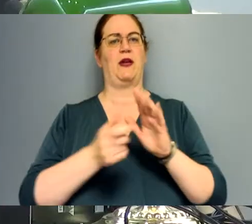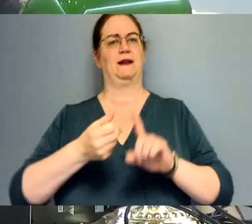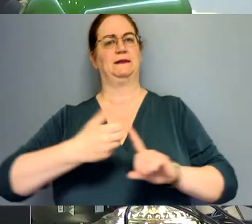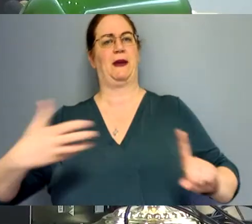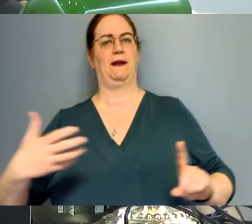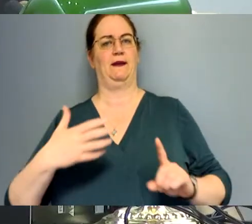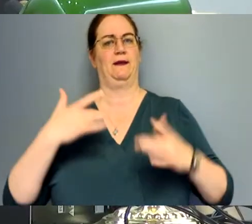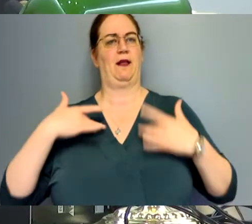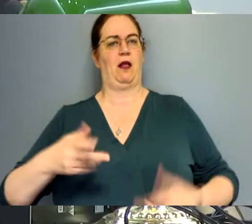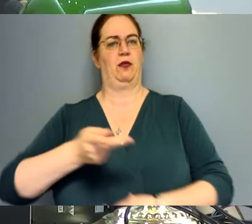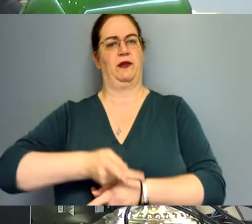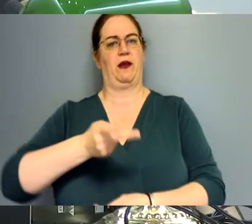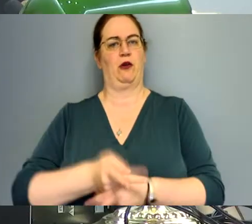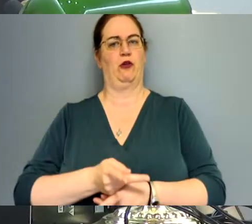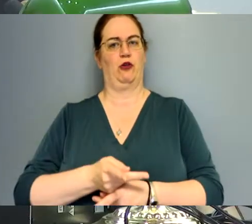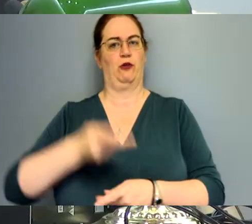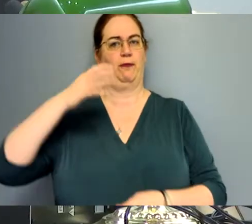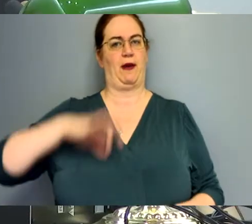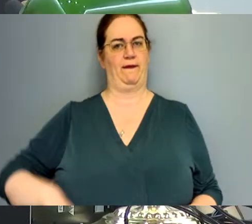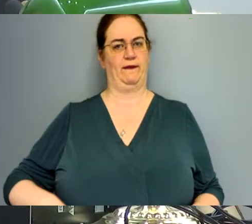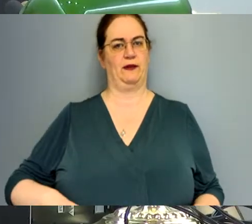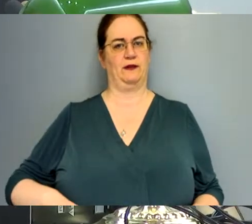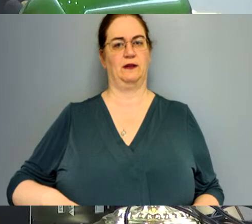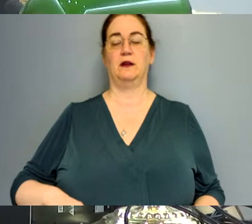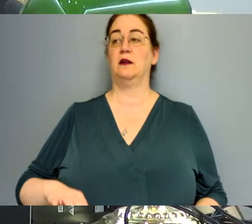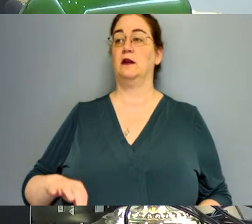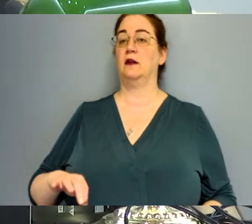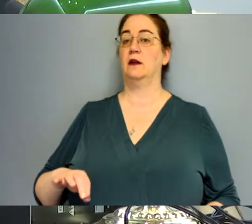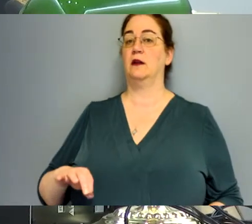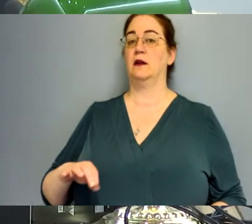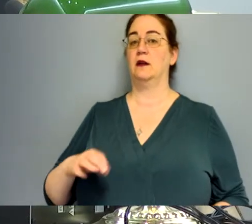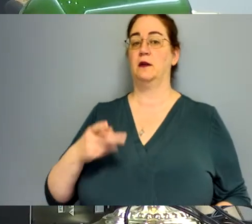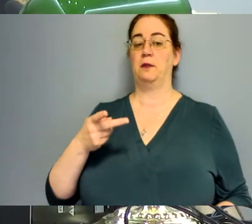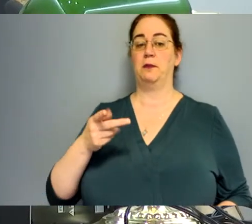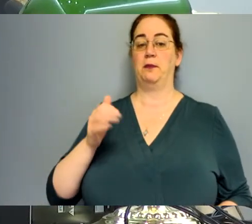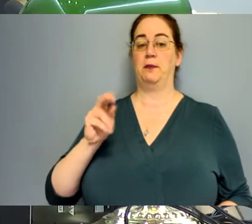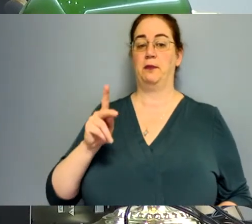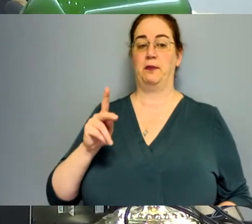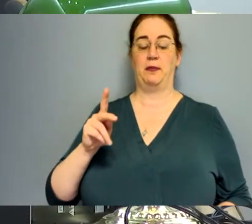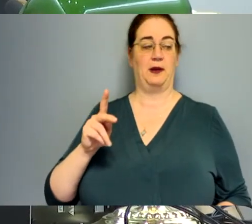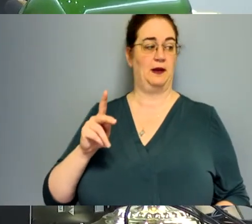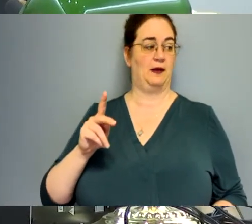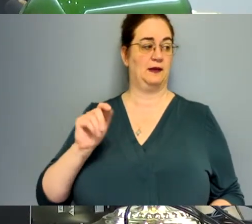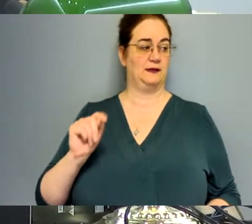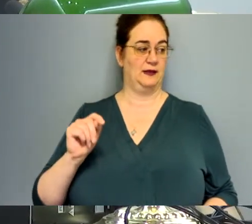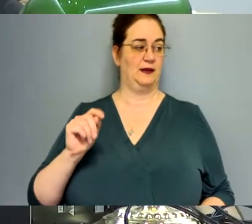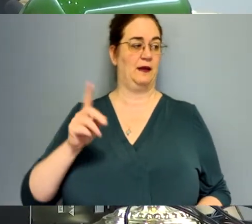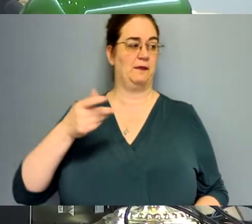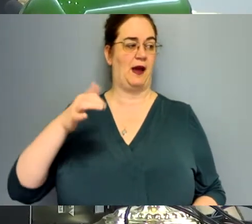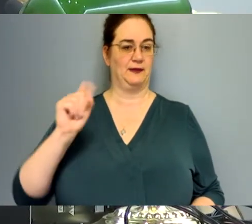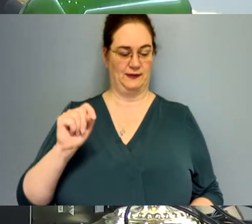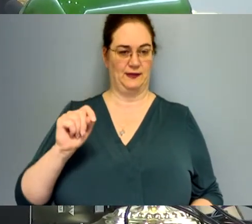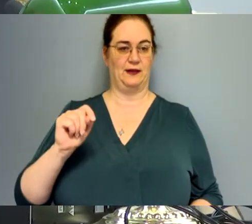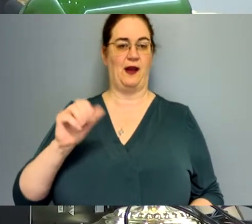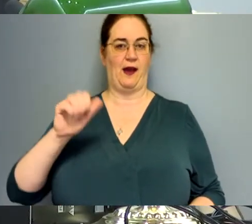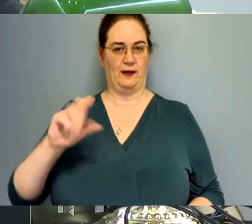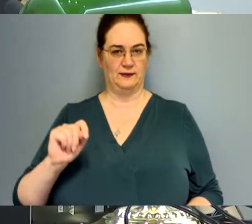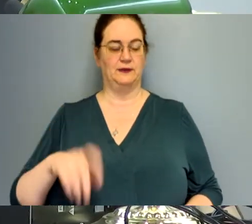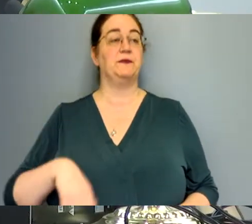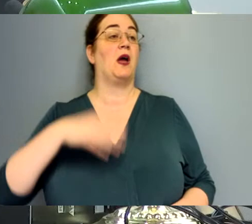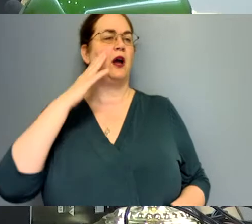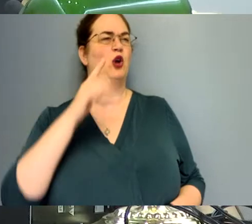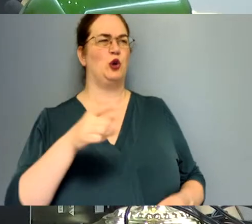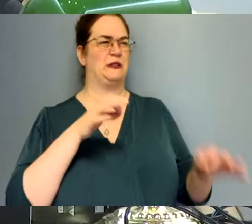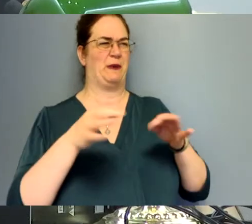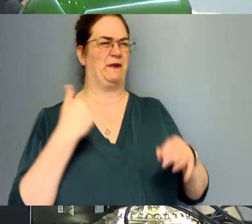healthcare benefits. It's called the PACT Act. PACT Act, okay. Has your office seen, if you could just describe, I know you did this before,